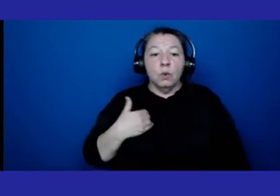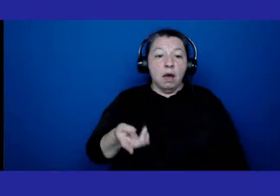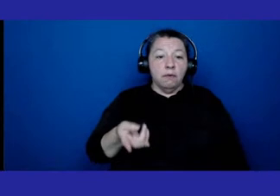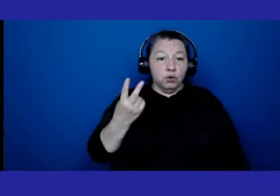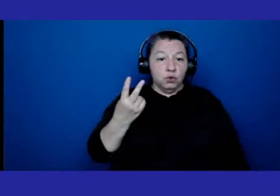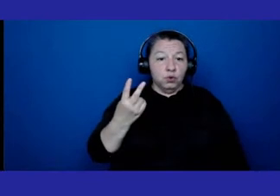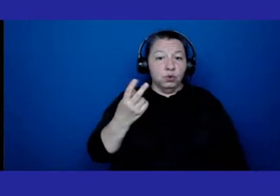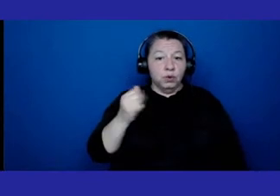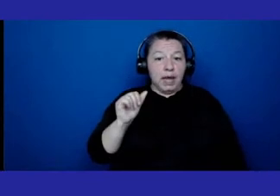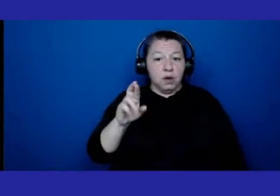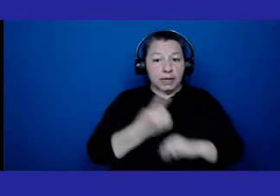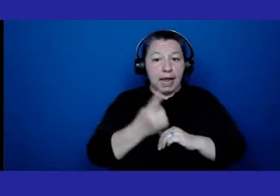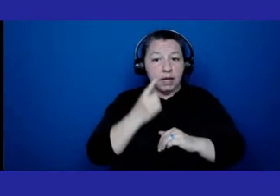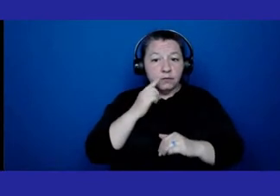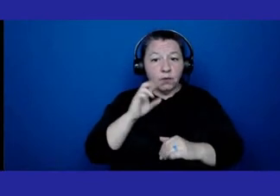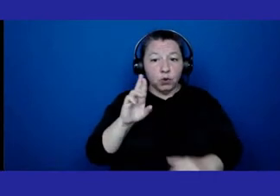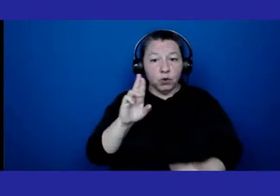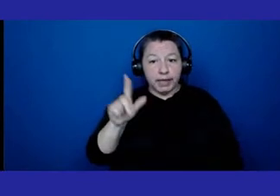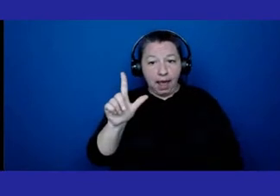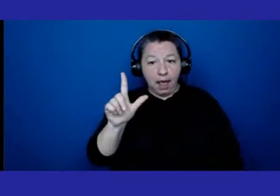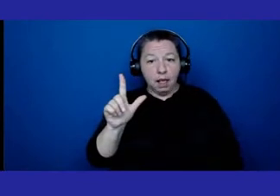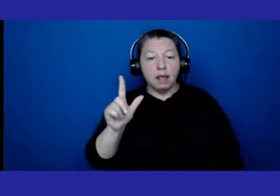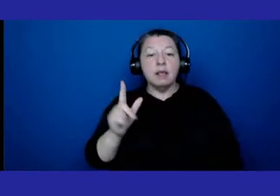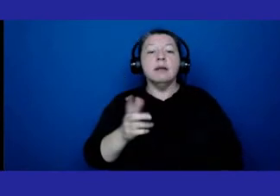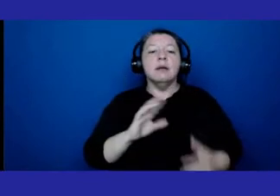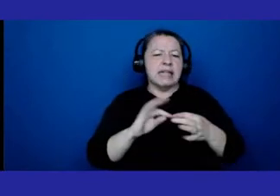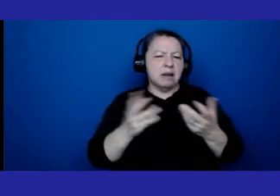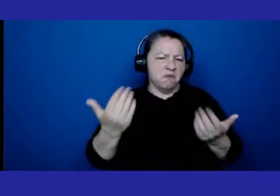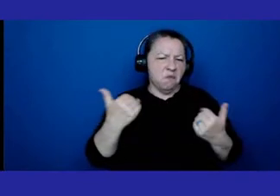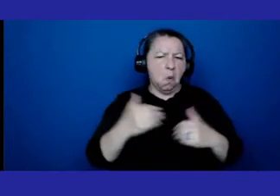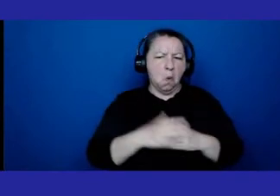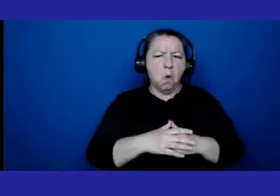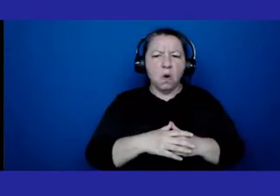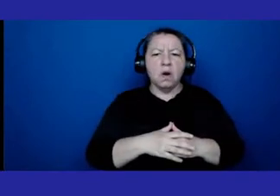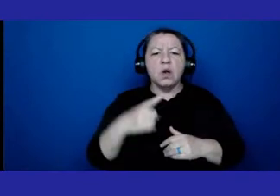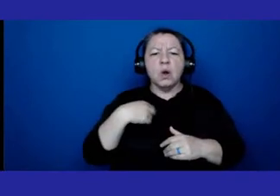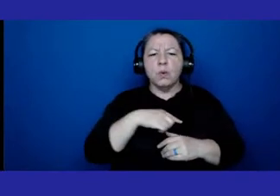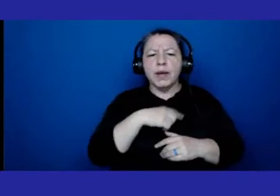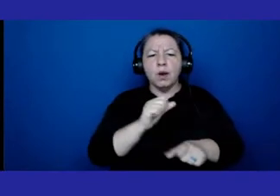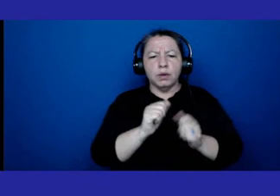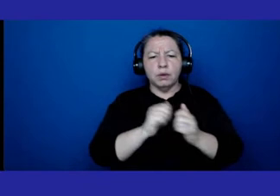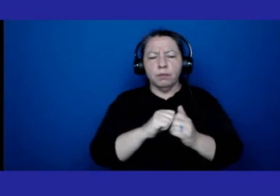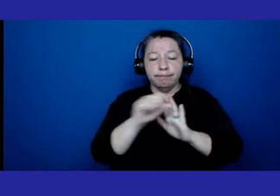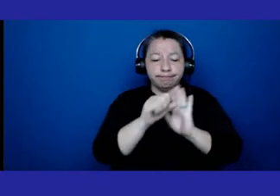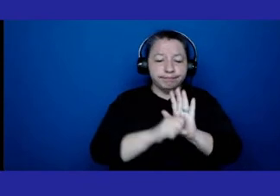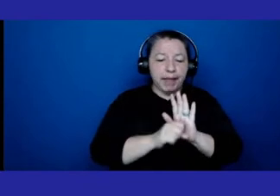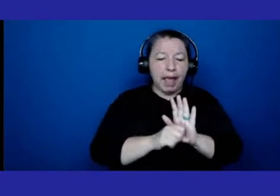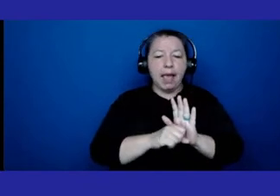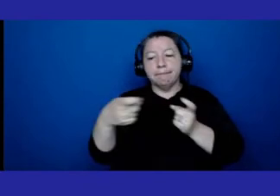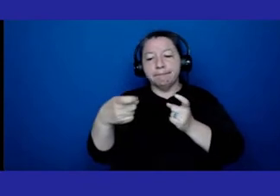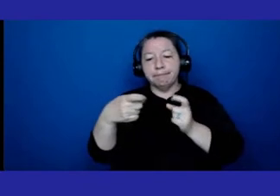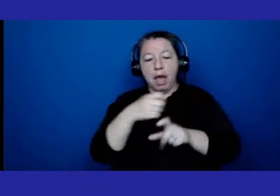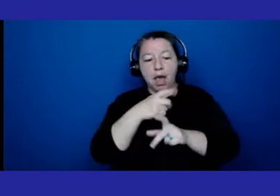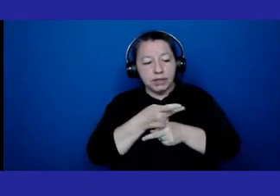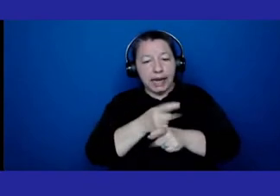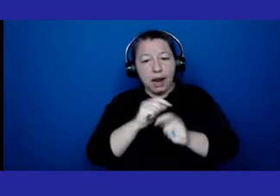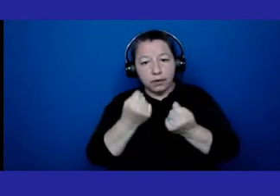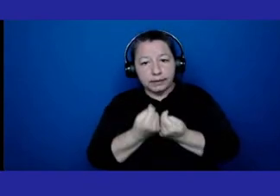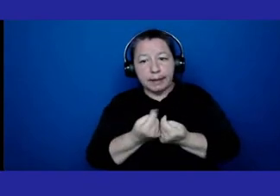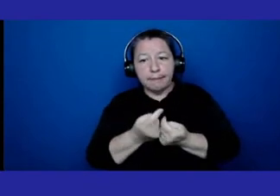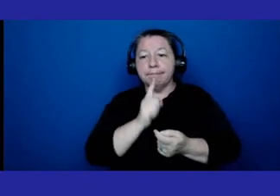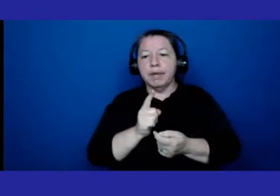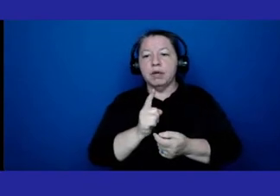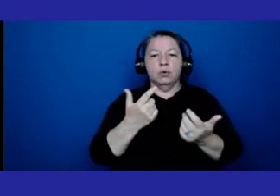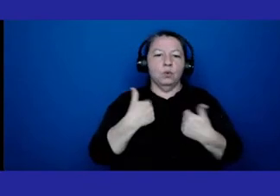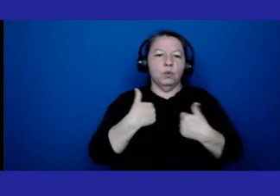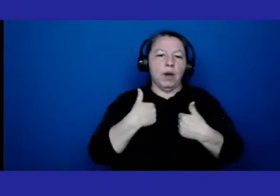for UPL, and as stated before, we are working with the state, working with our managed care team to ensure that we get